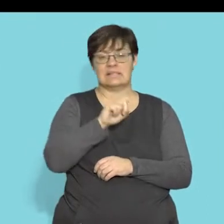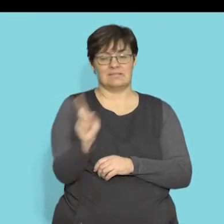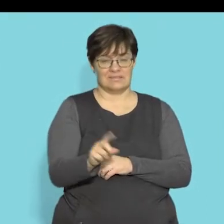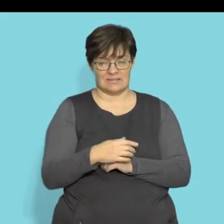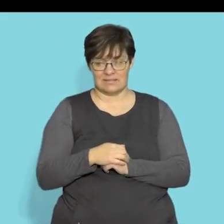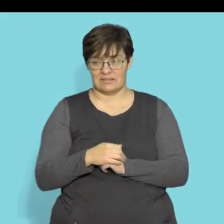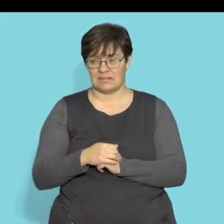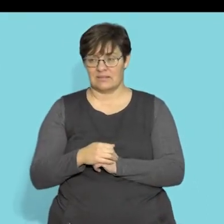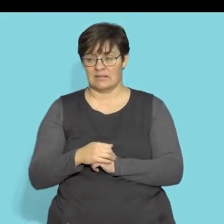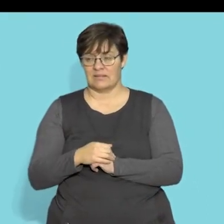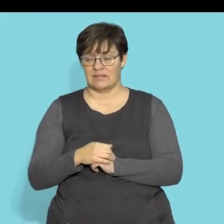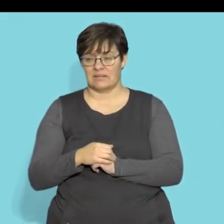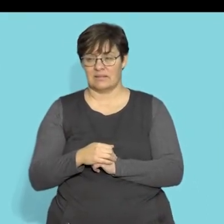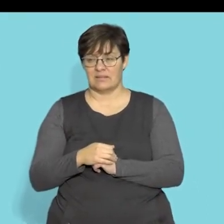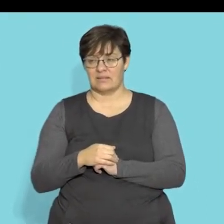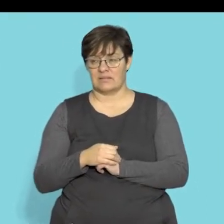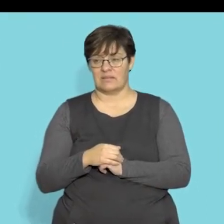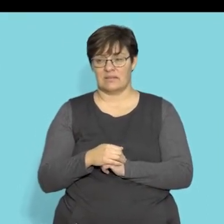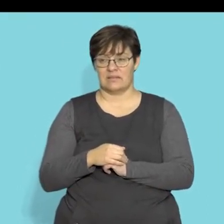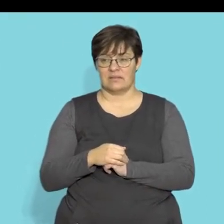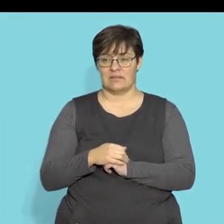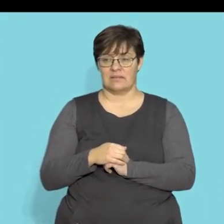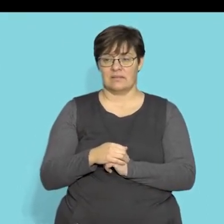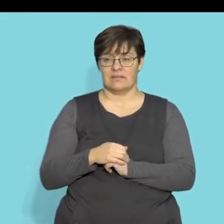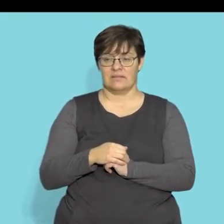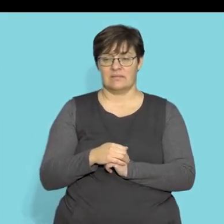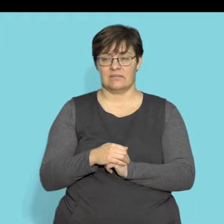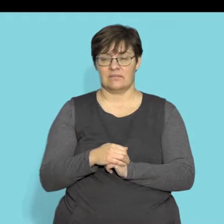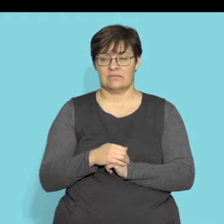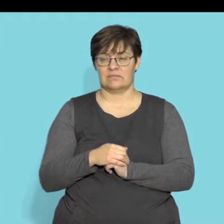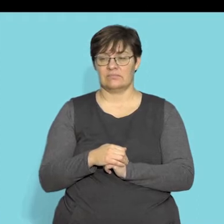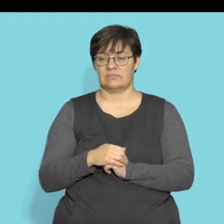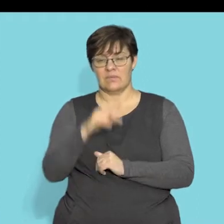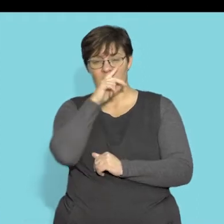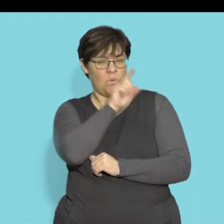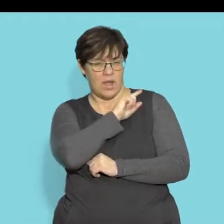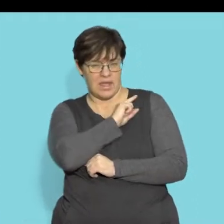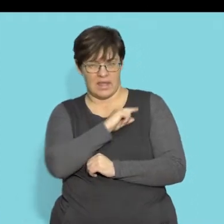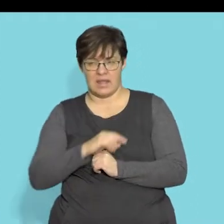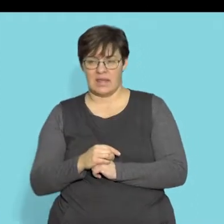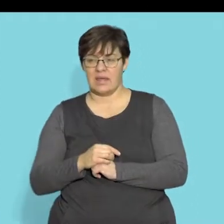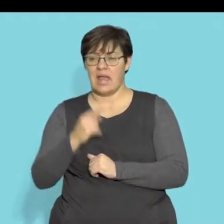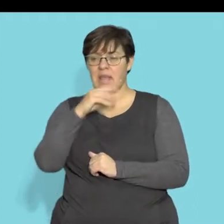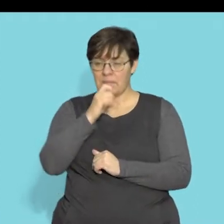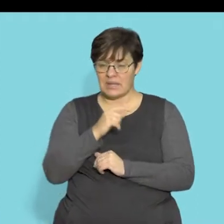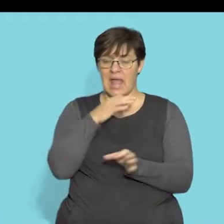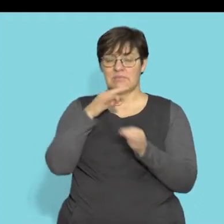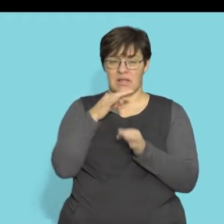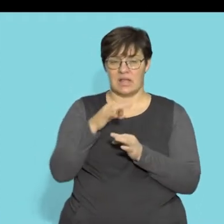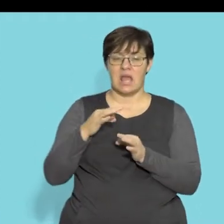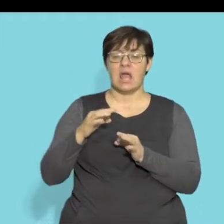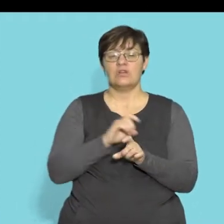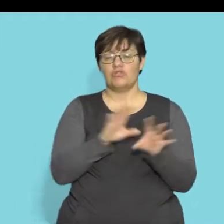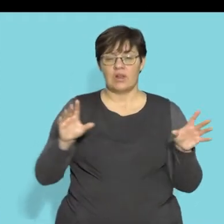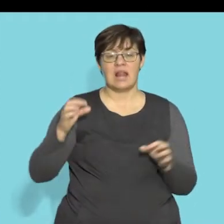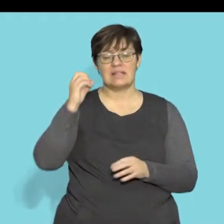a what we call a gamete cell. Let's see why. A gamete, as I explained, is